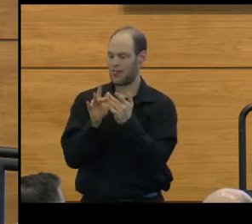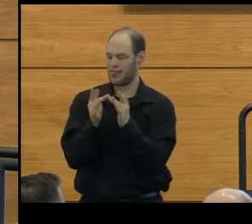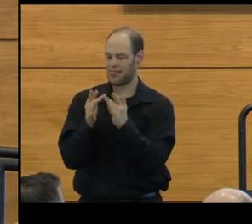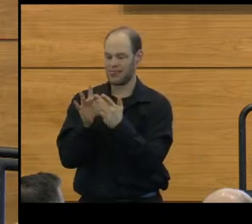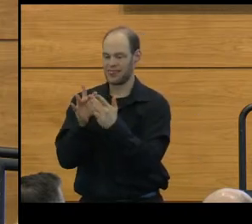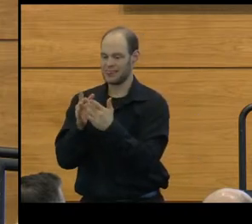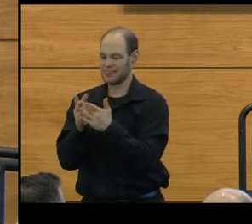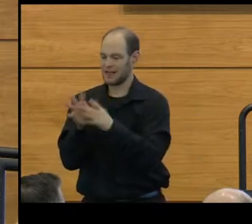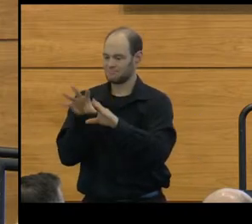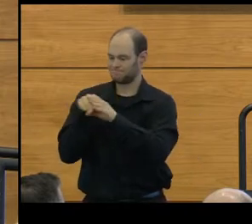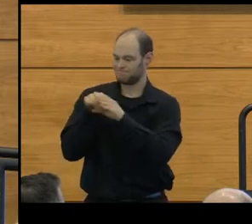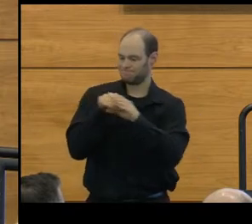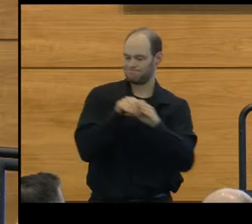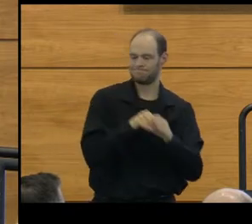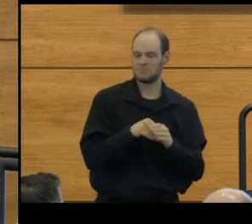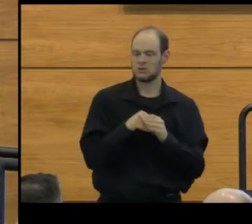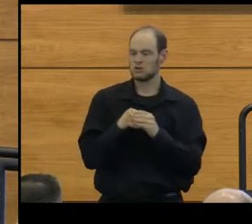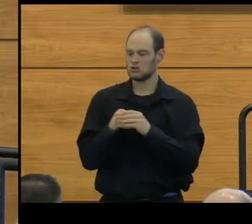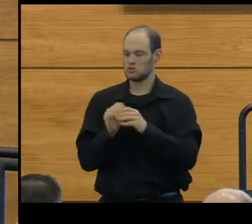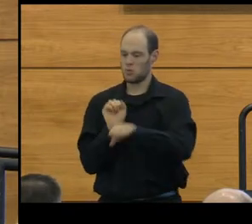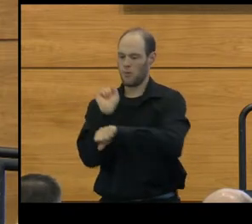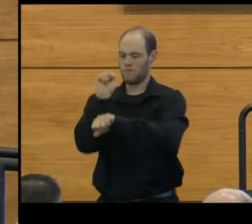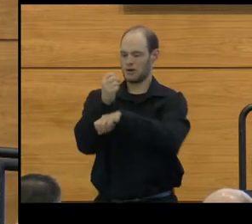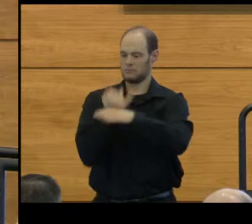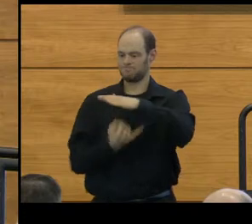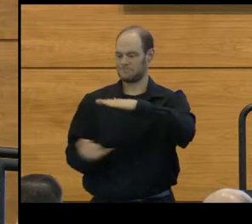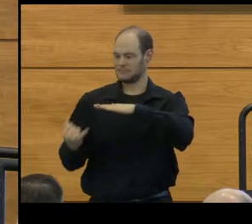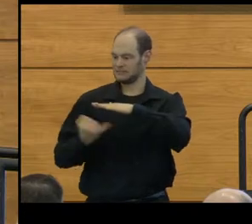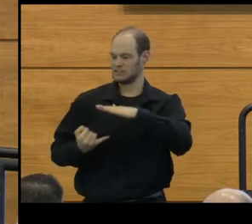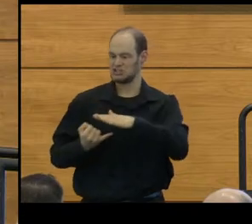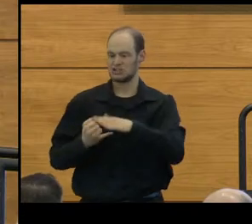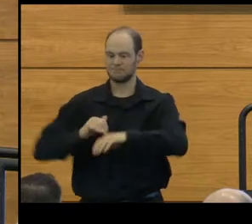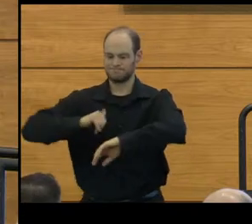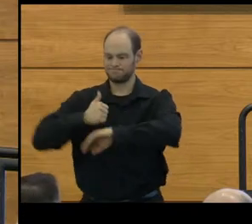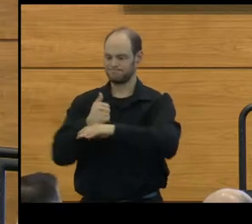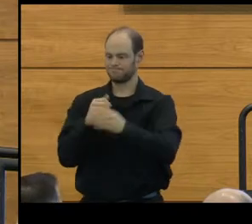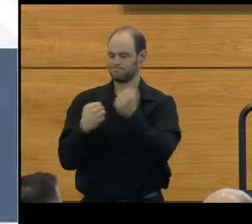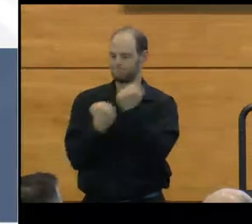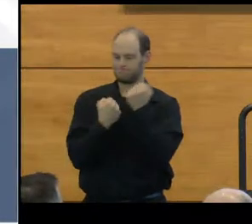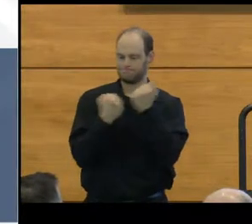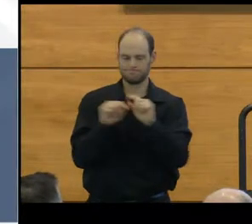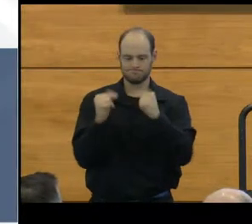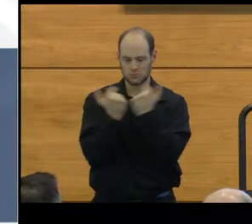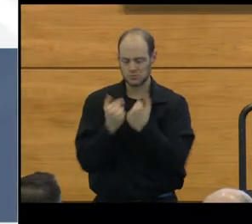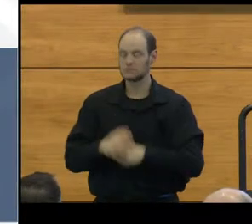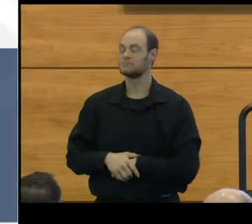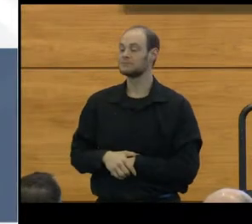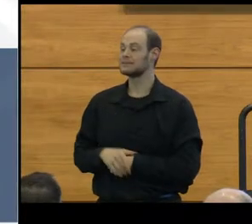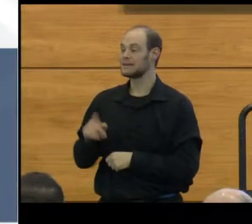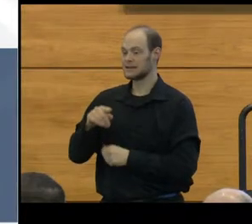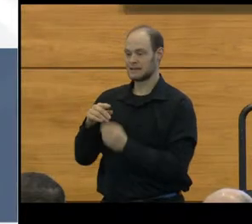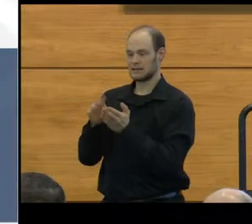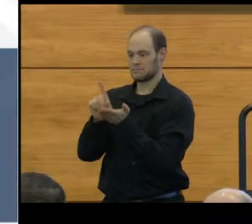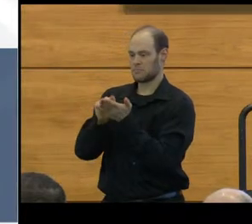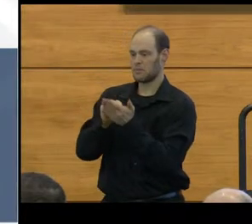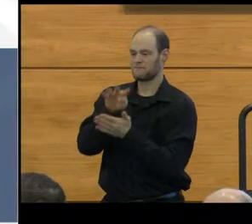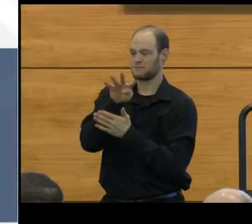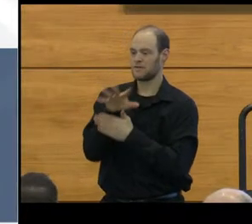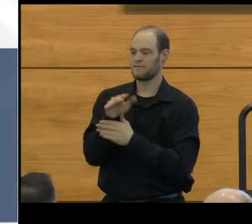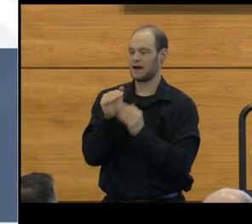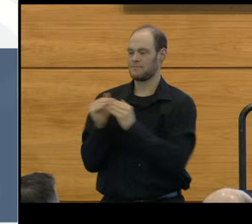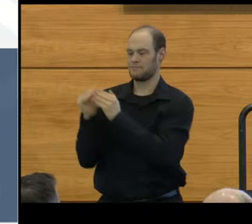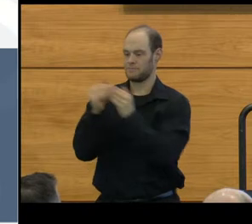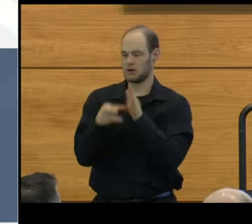connection mechanisms to overcome isolation and build supportive groups. He has published 45